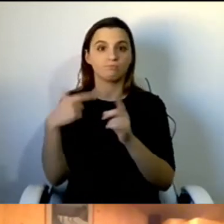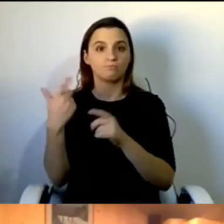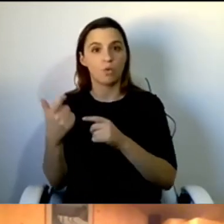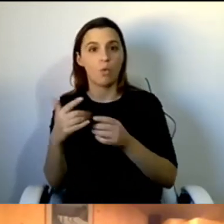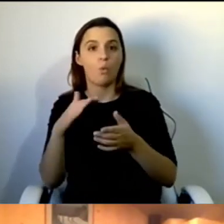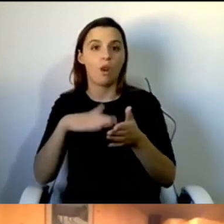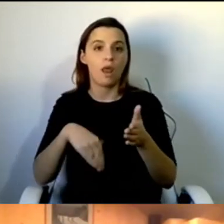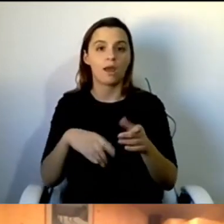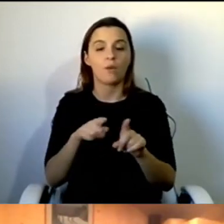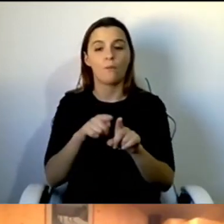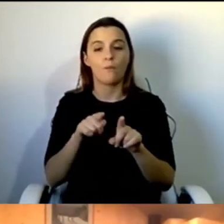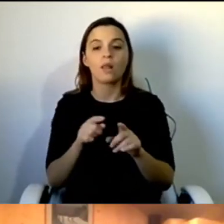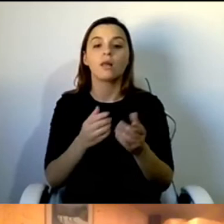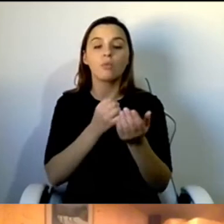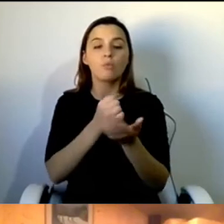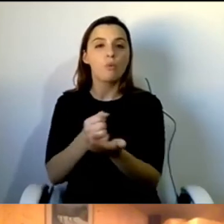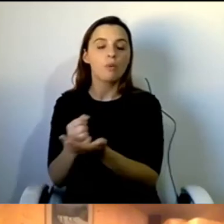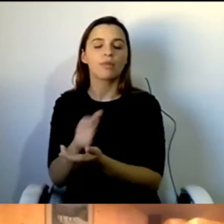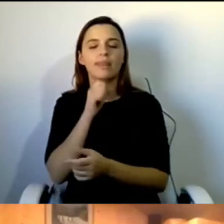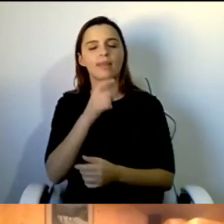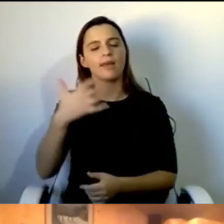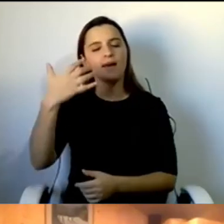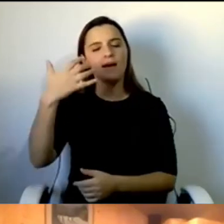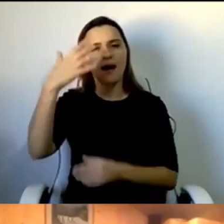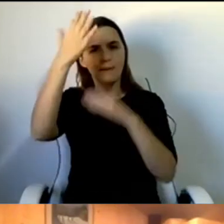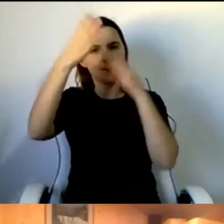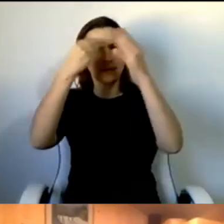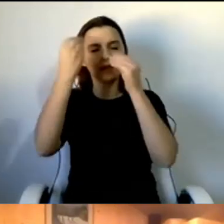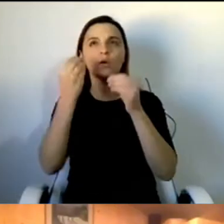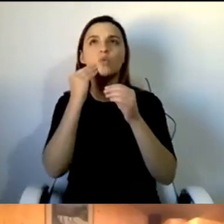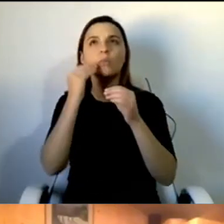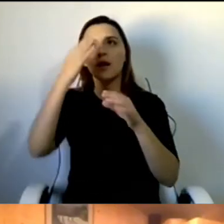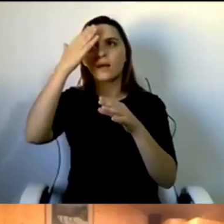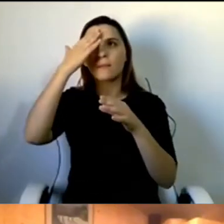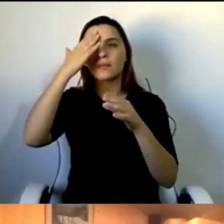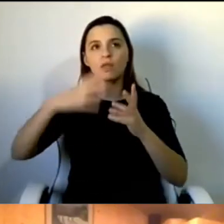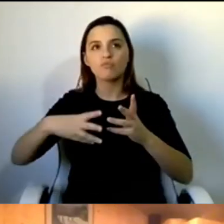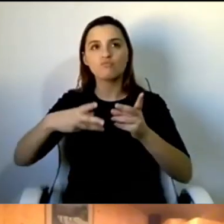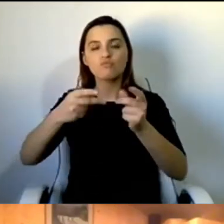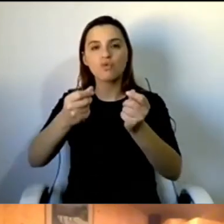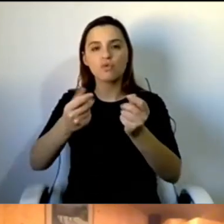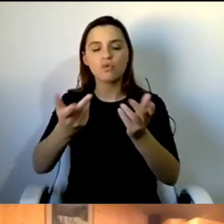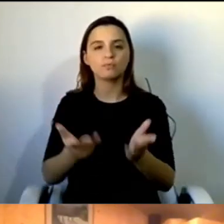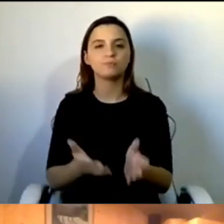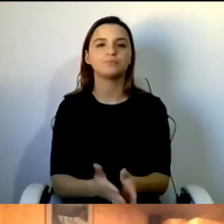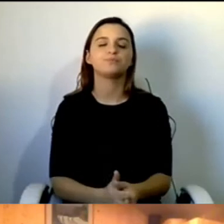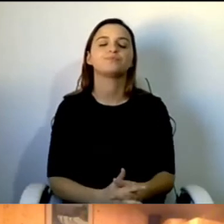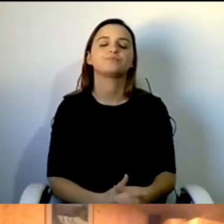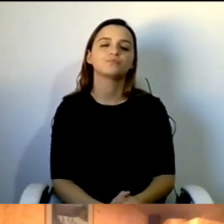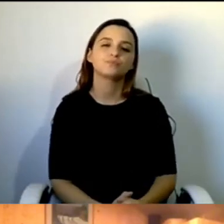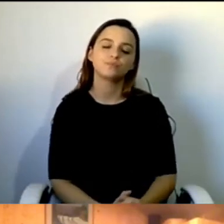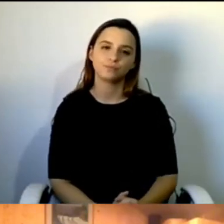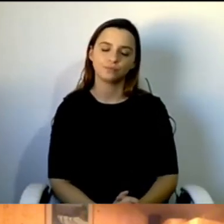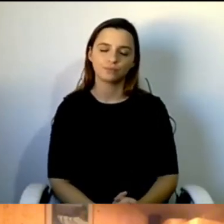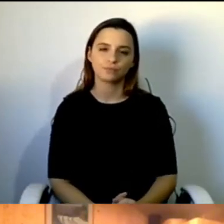and living a self-determined life. So that's how it is. And then obviously,